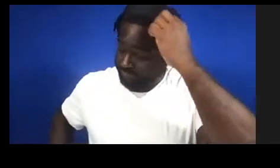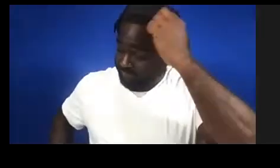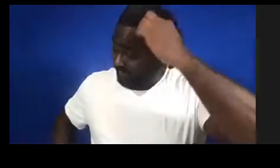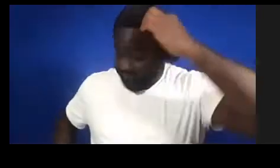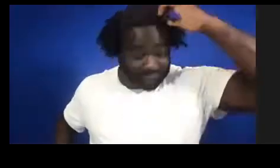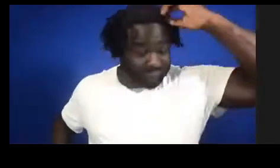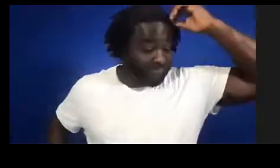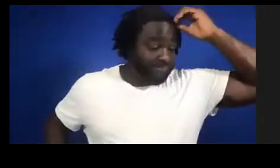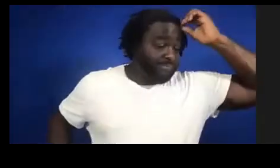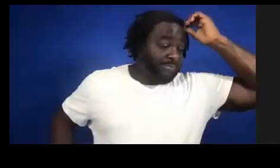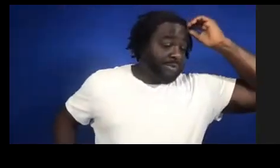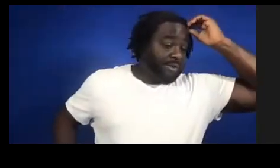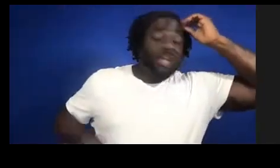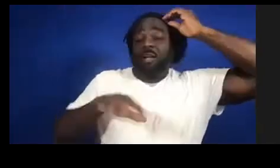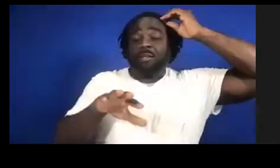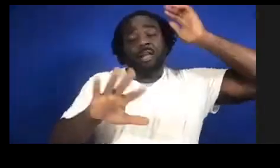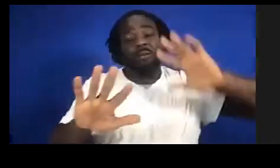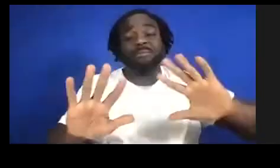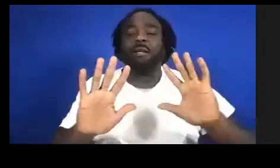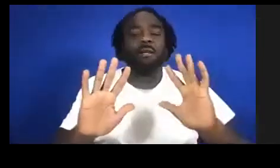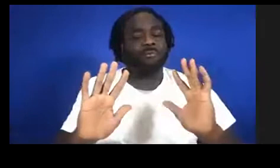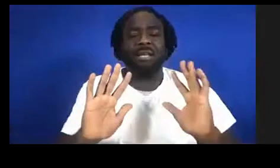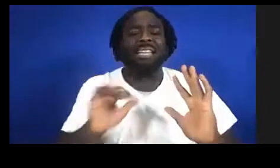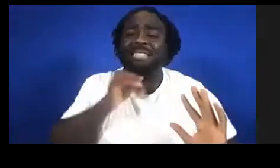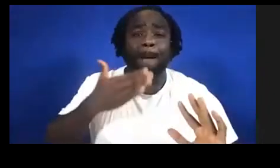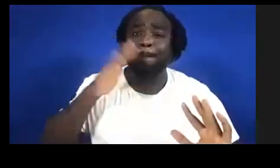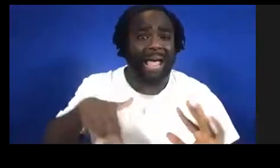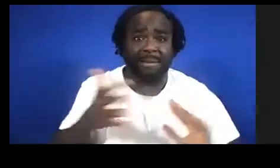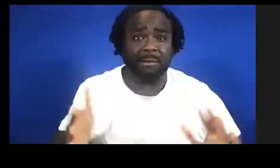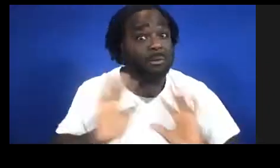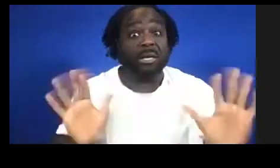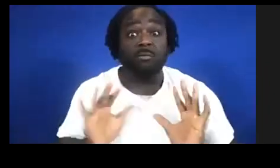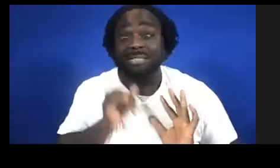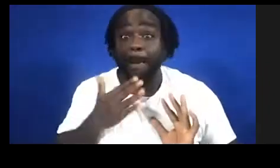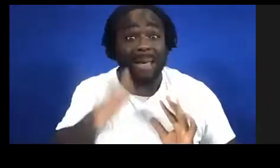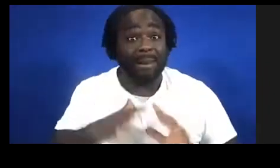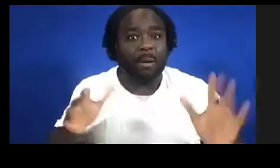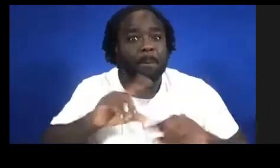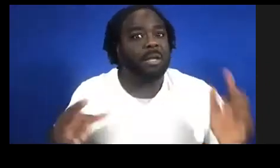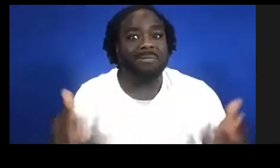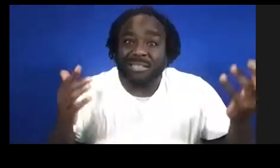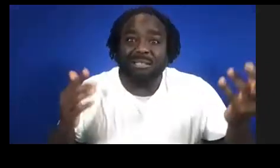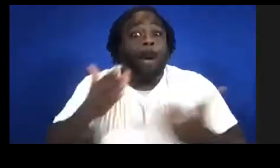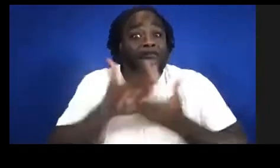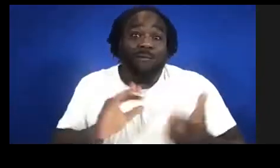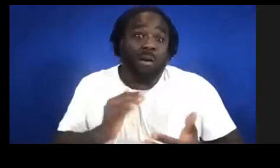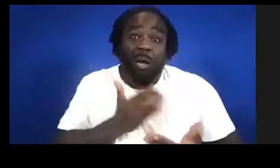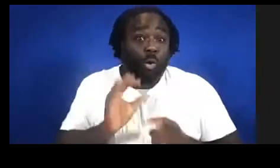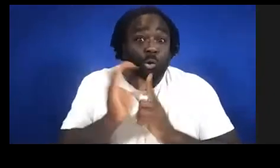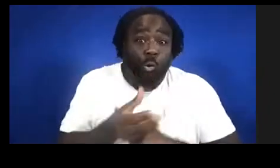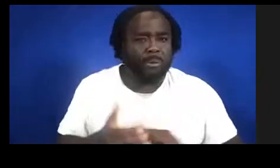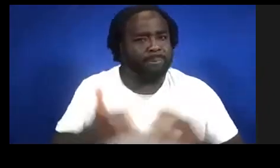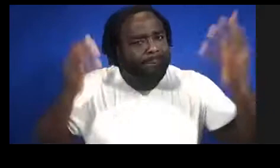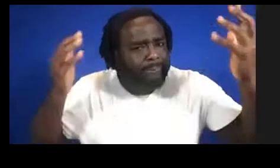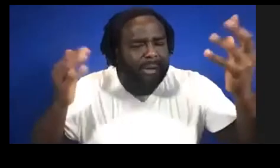we ain't into hiking. Let me just state the obvious. Hiking ain't a bad thing. Being